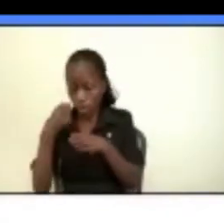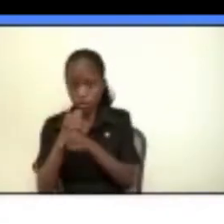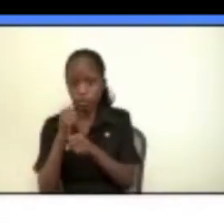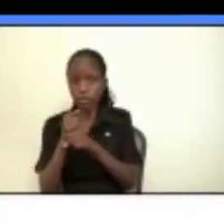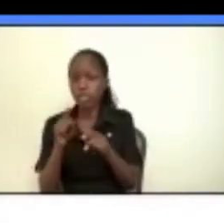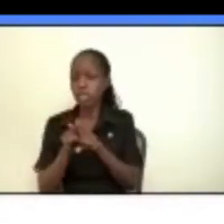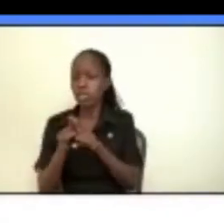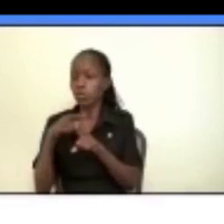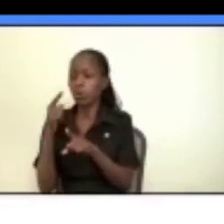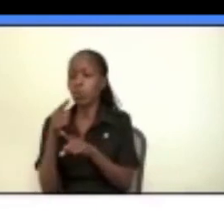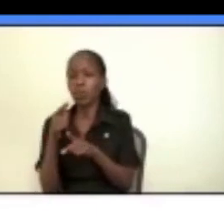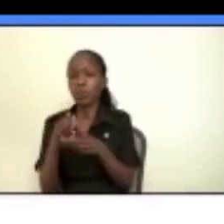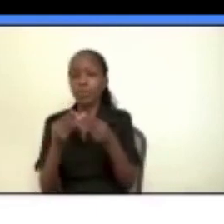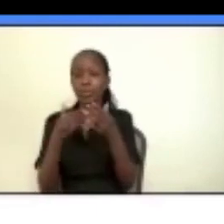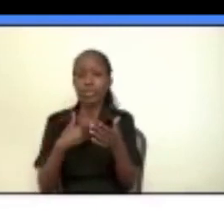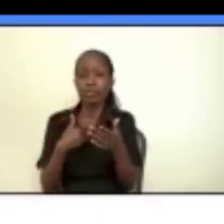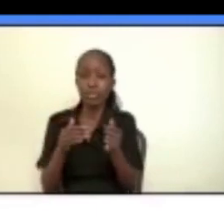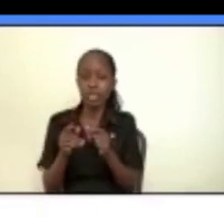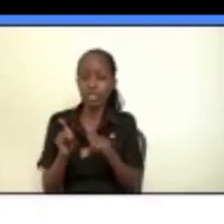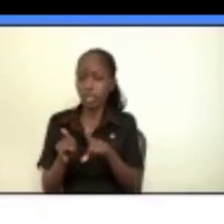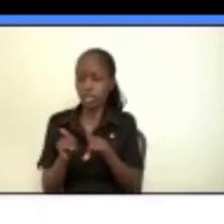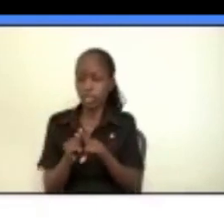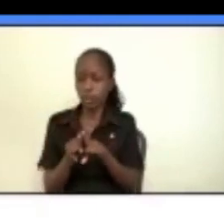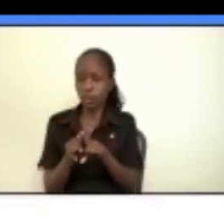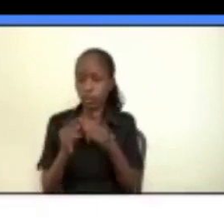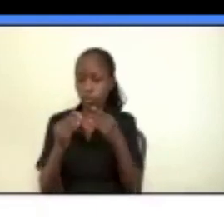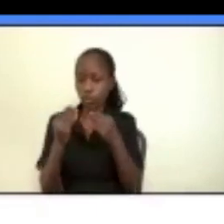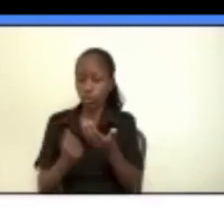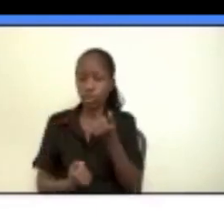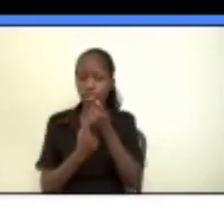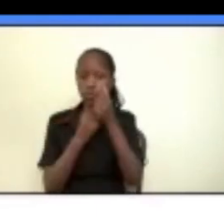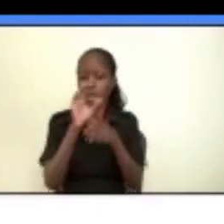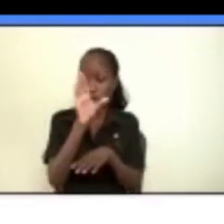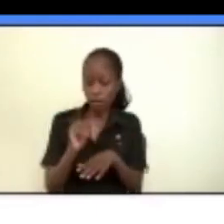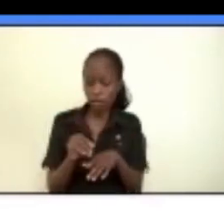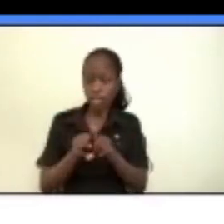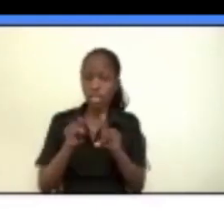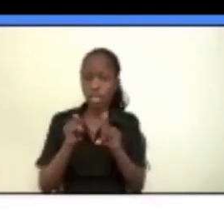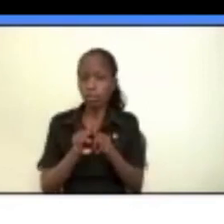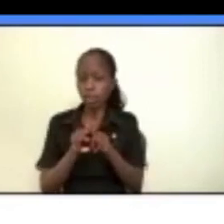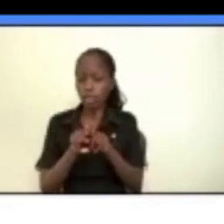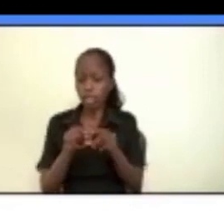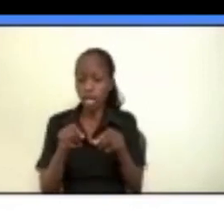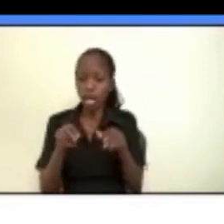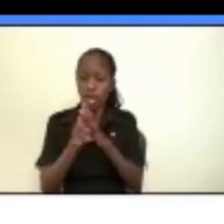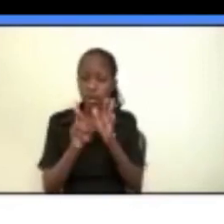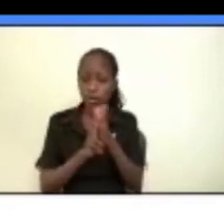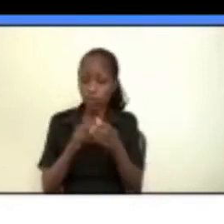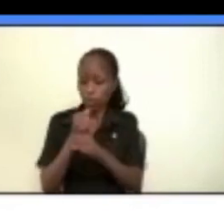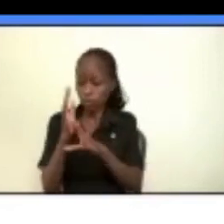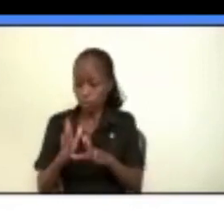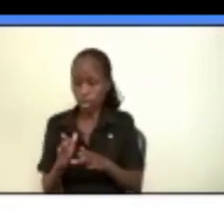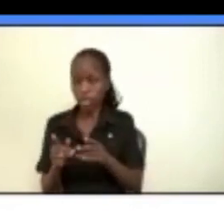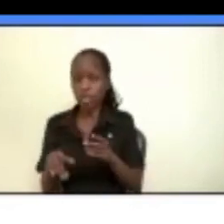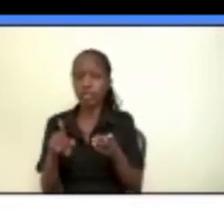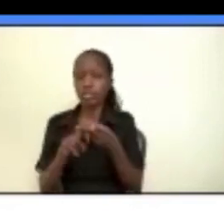need in development finance, unconventional solutions that put Africa on the map as a rule maker and not, a rule taker. Also think